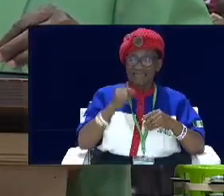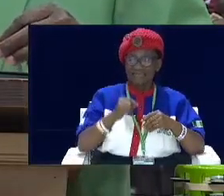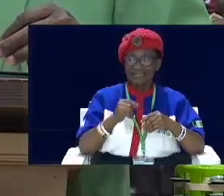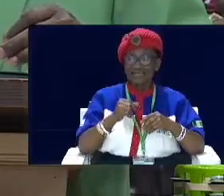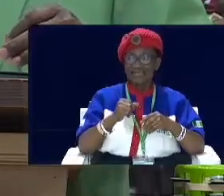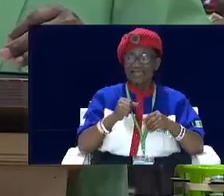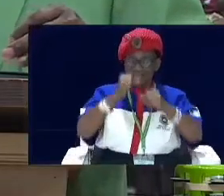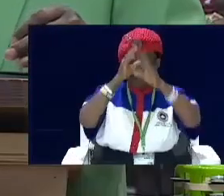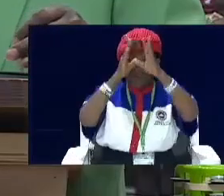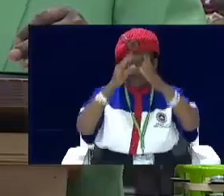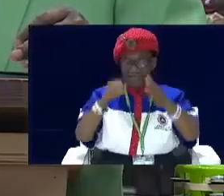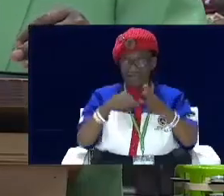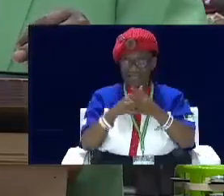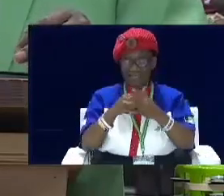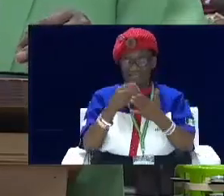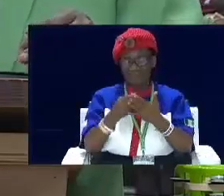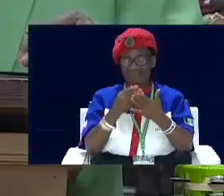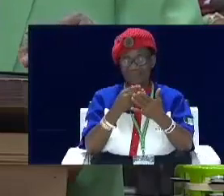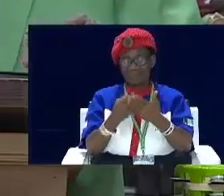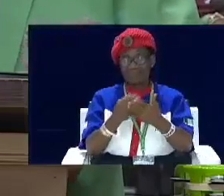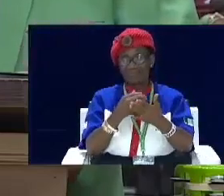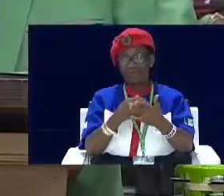finish.